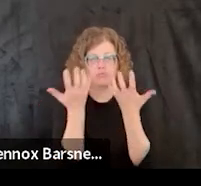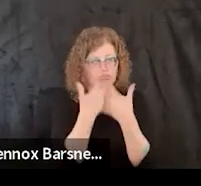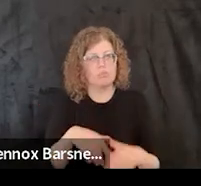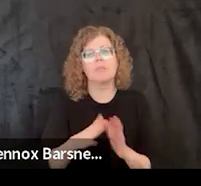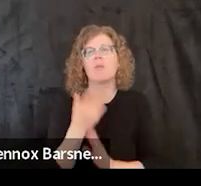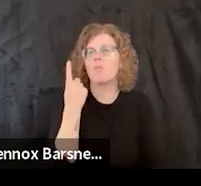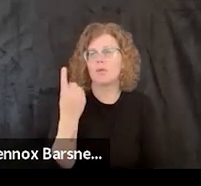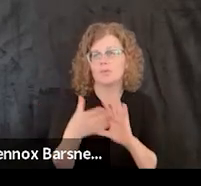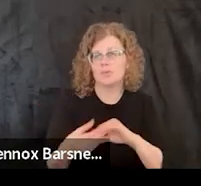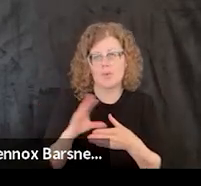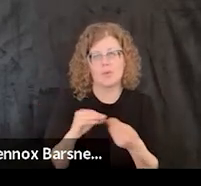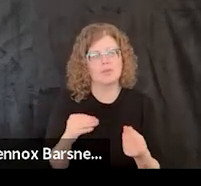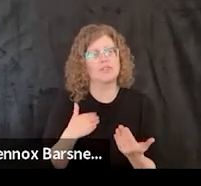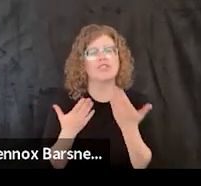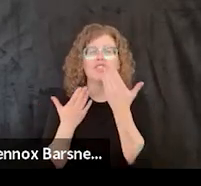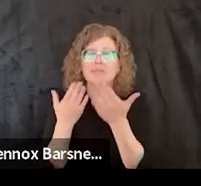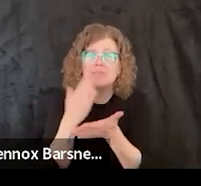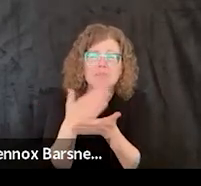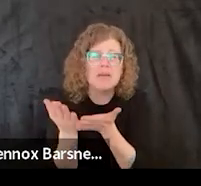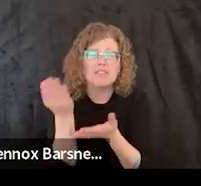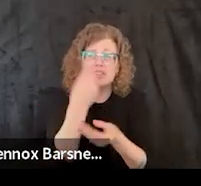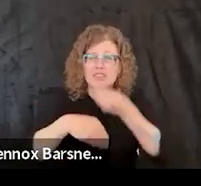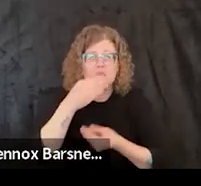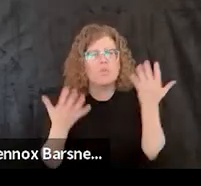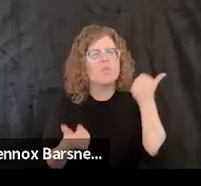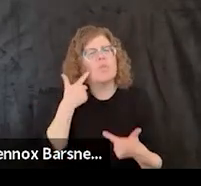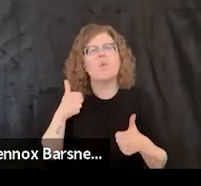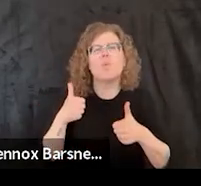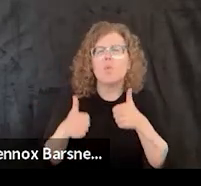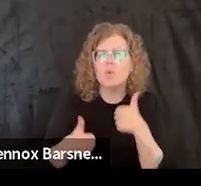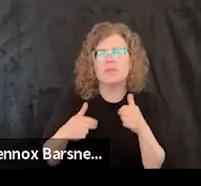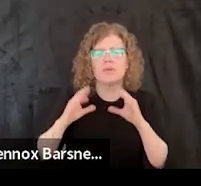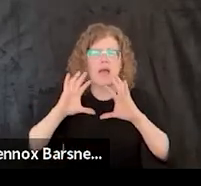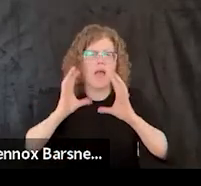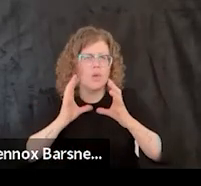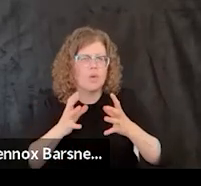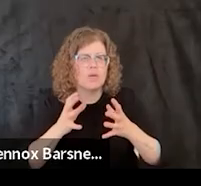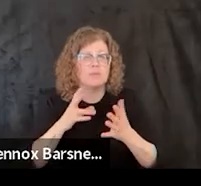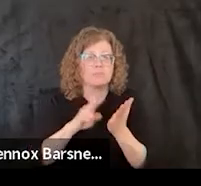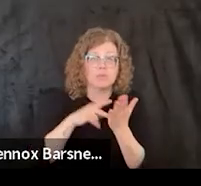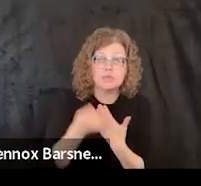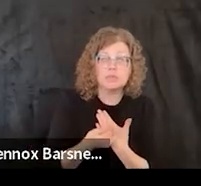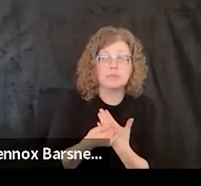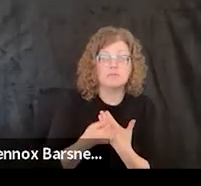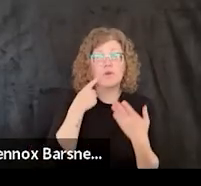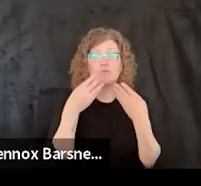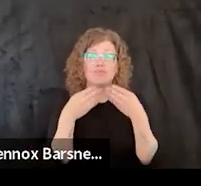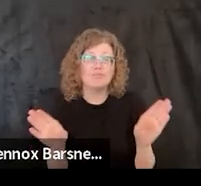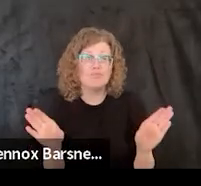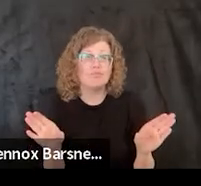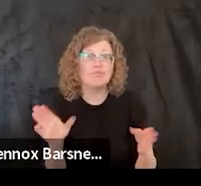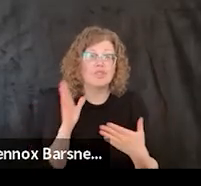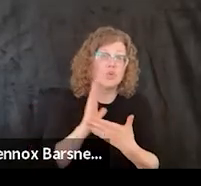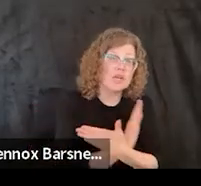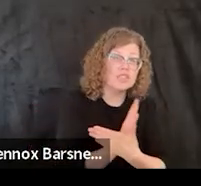is to first consider what category your project might fall within the general range of the grant program, and budget